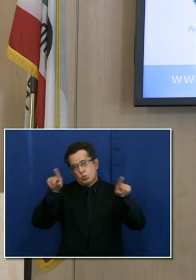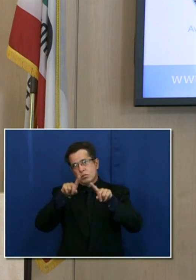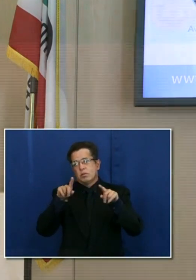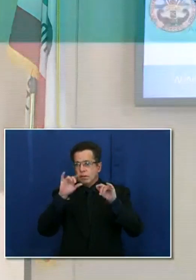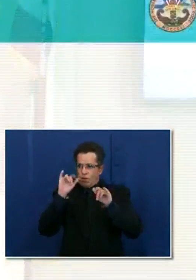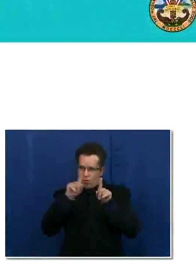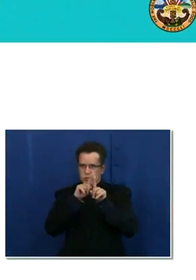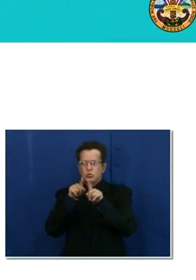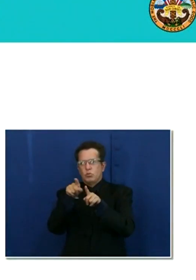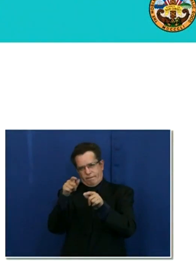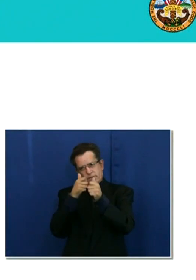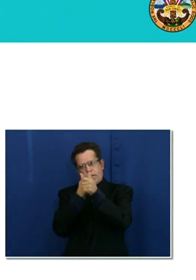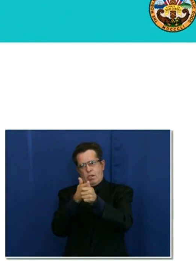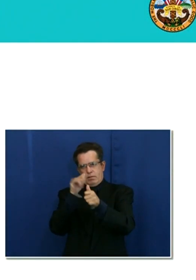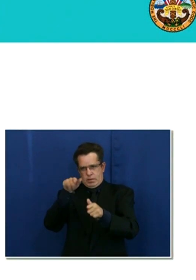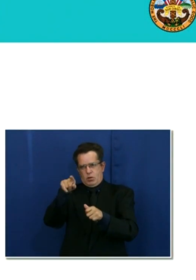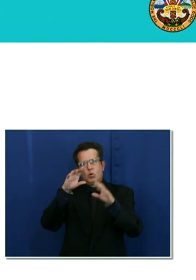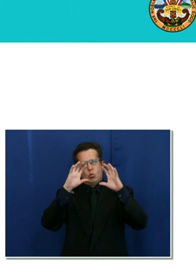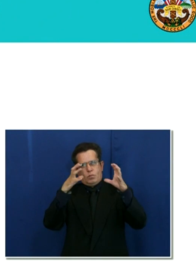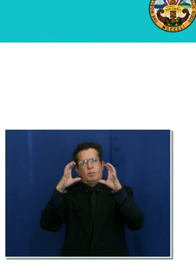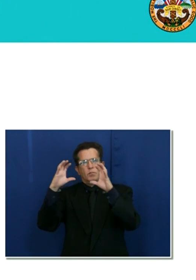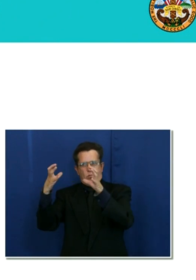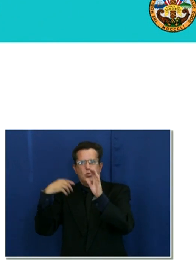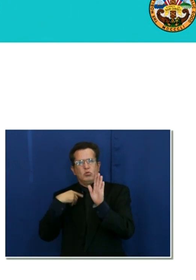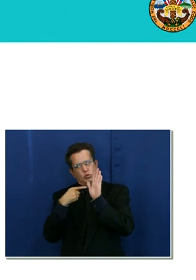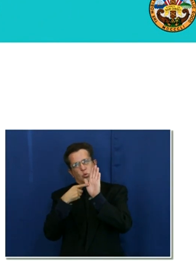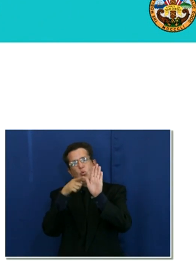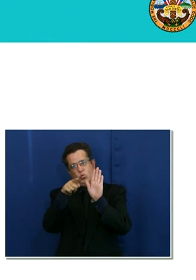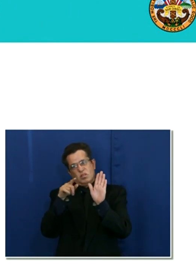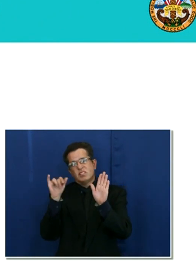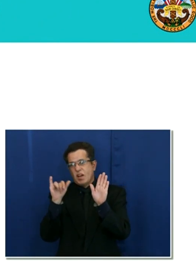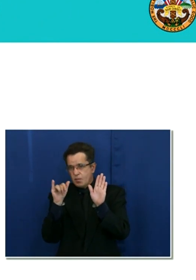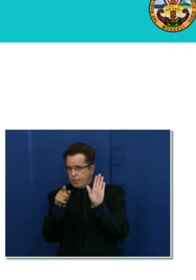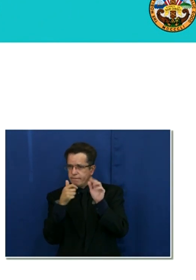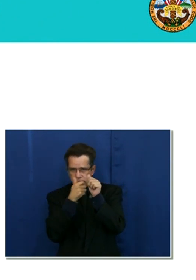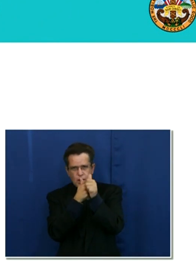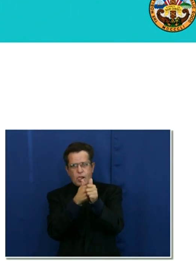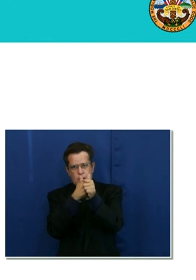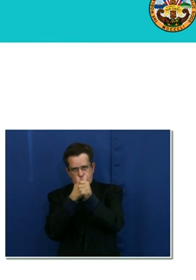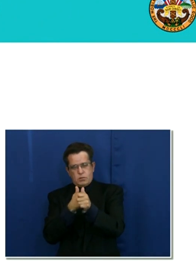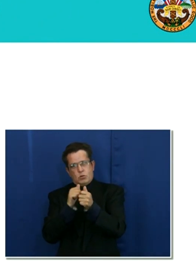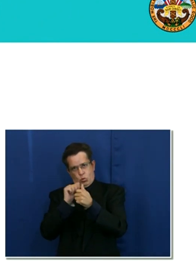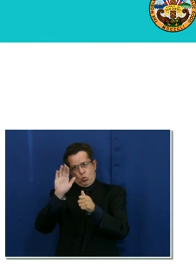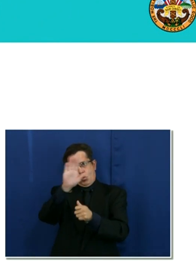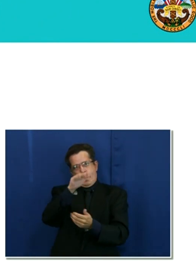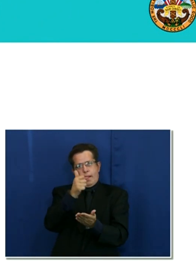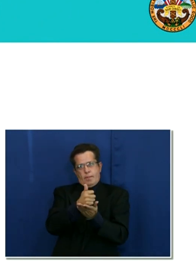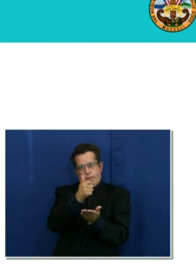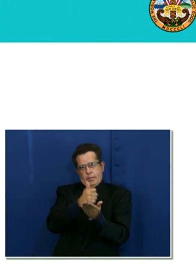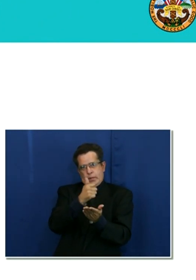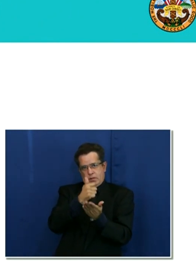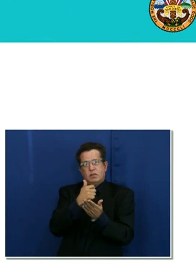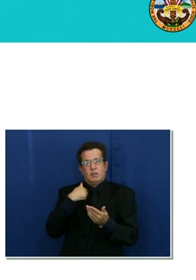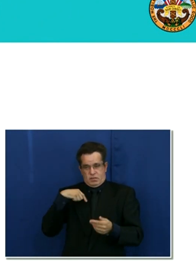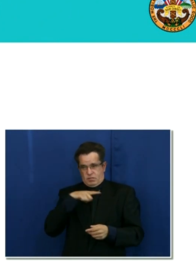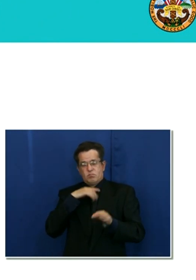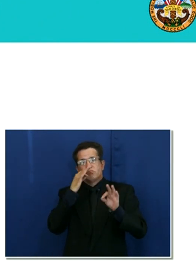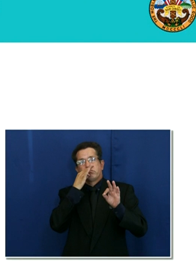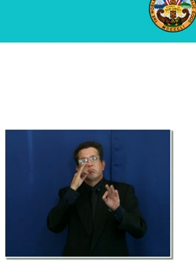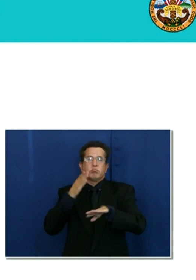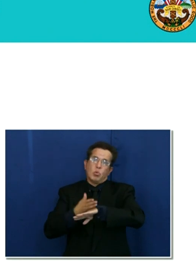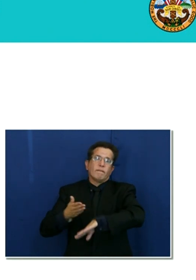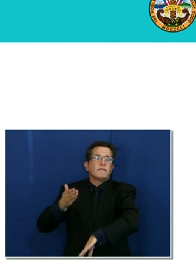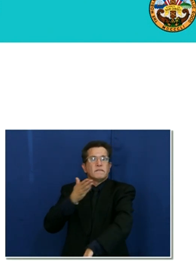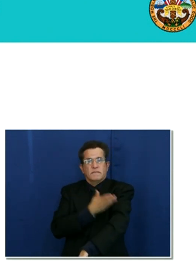strategies that we share with you every time we have the opportunity to do so. With your help, we have been able to maintain